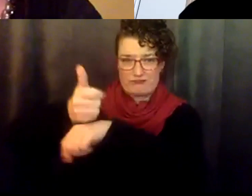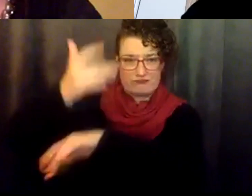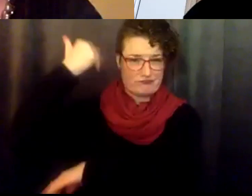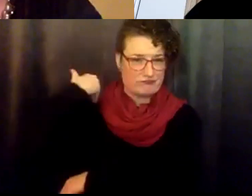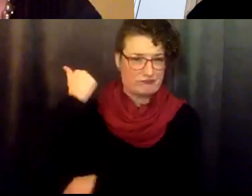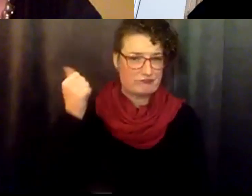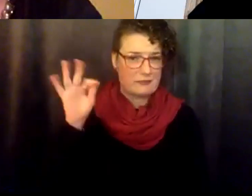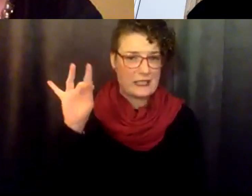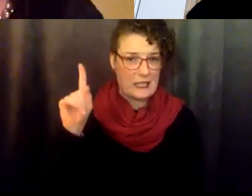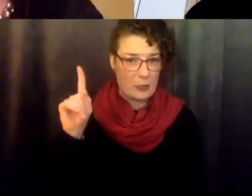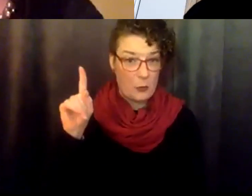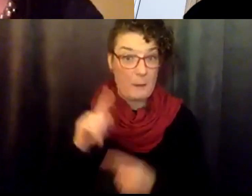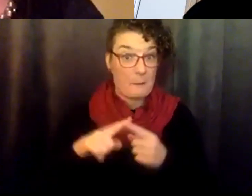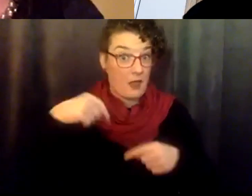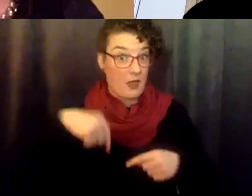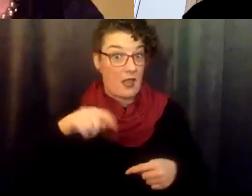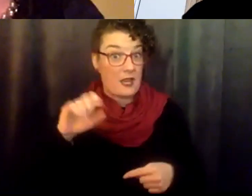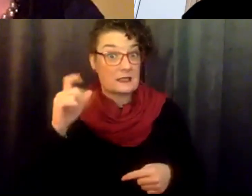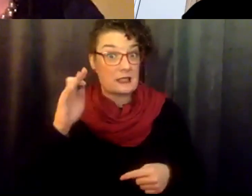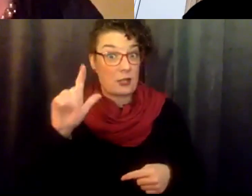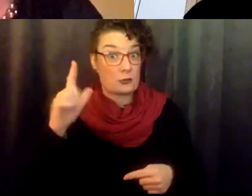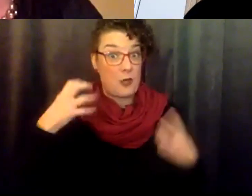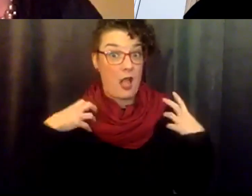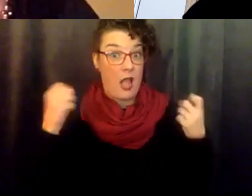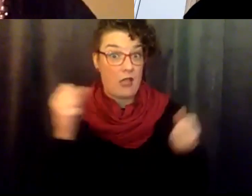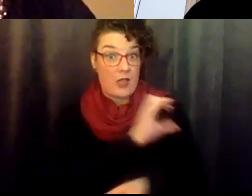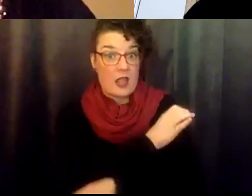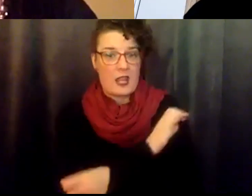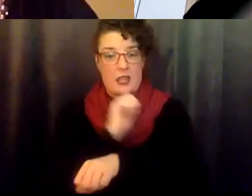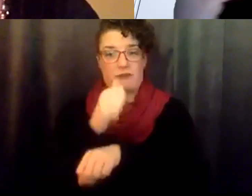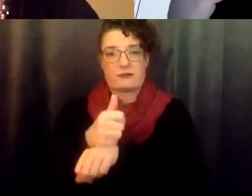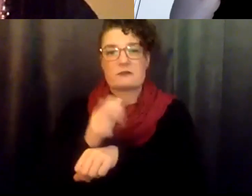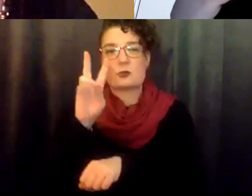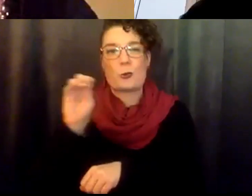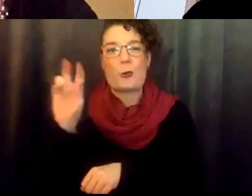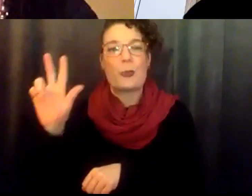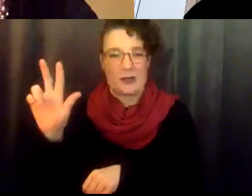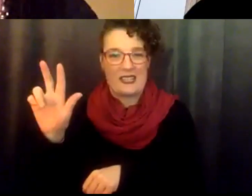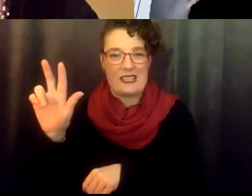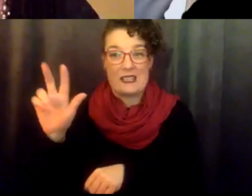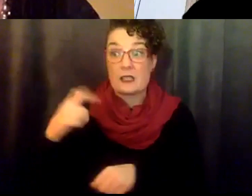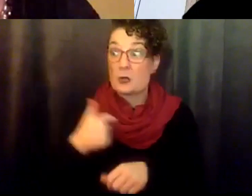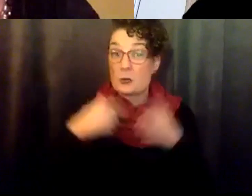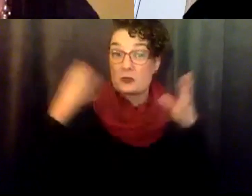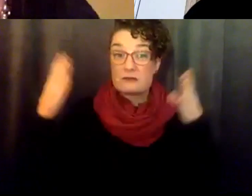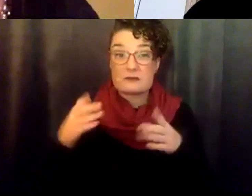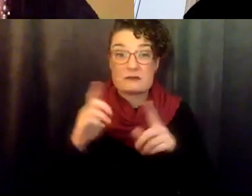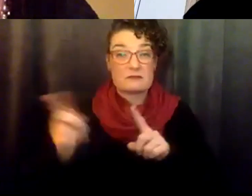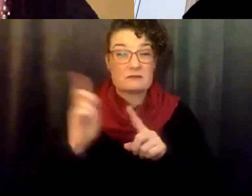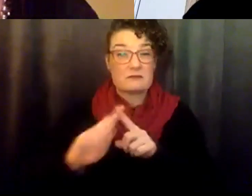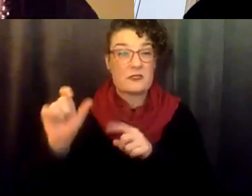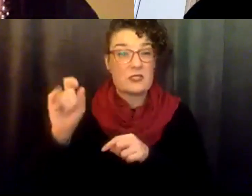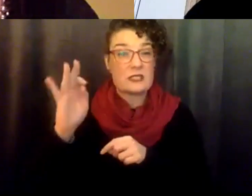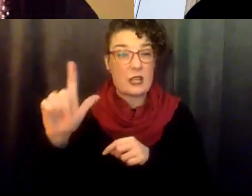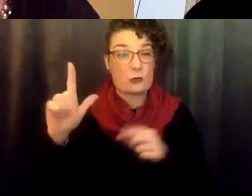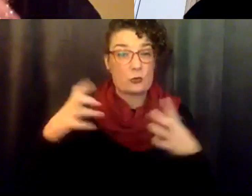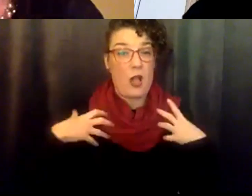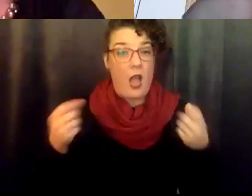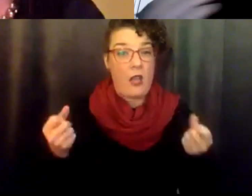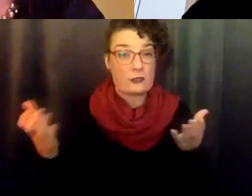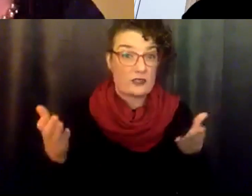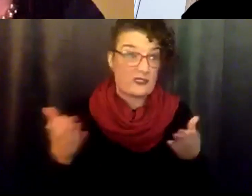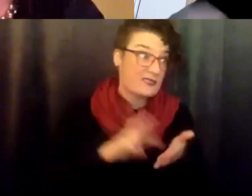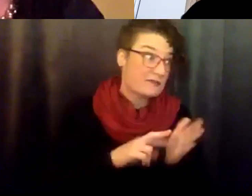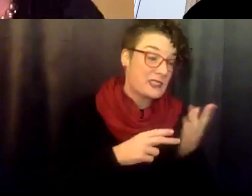the Sexual Health Clinic, have been around since 2003. We do all sorts of sexual health services, from HIV